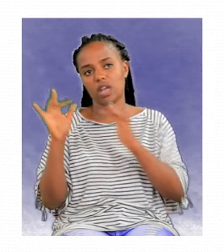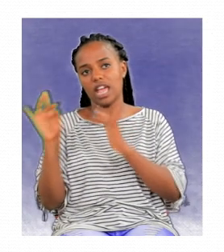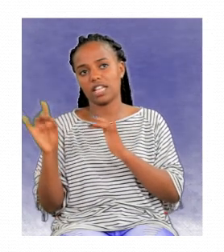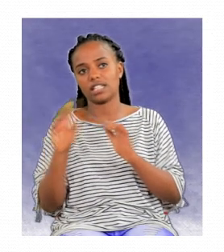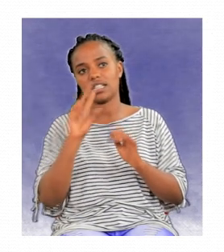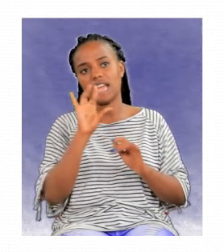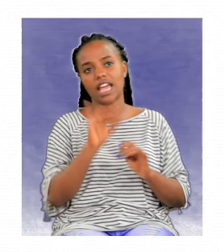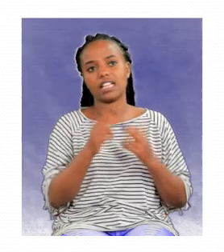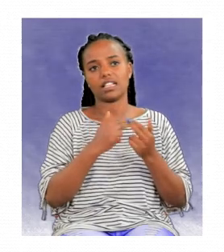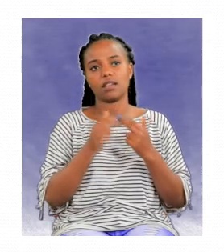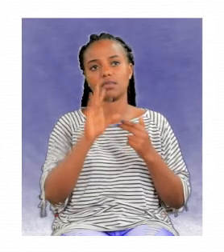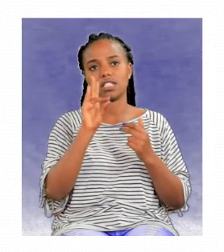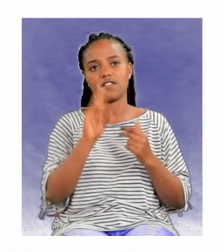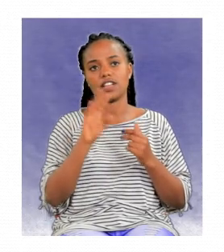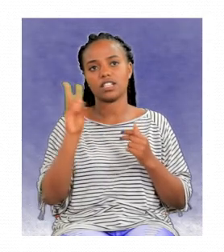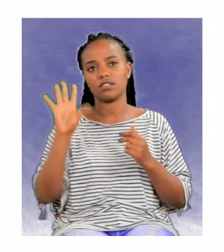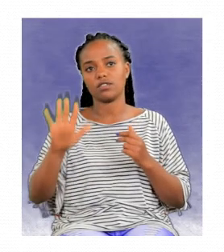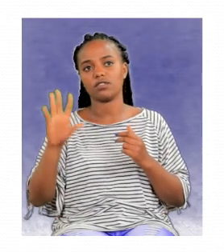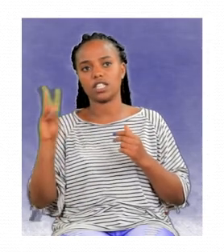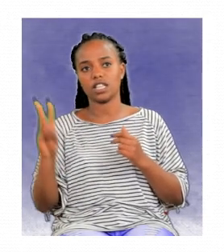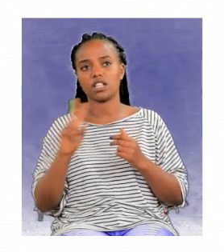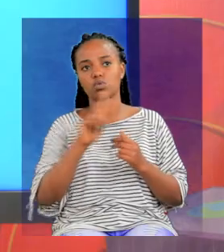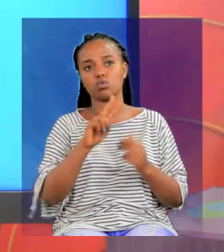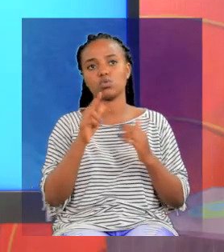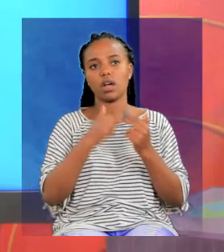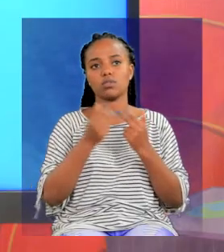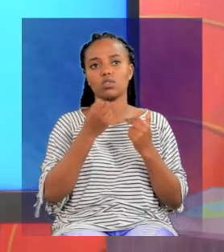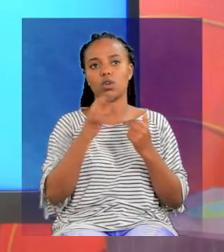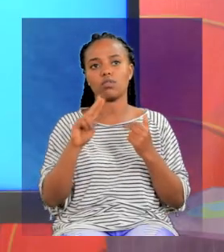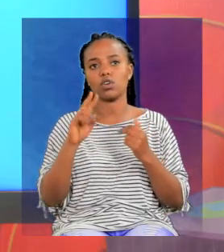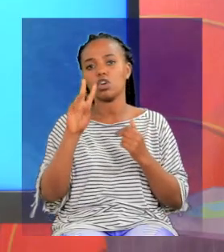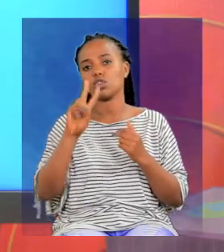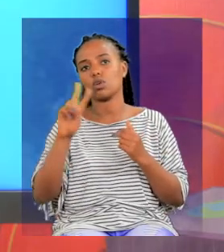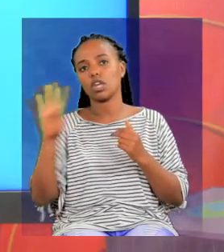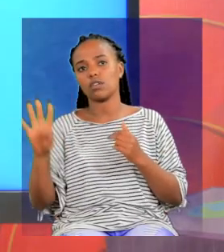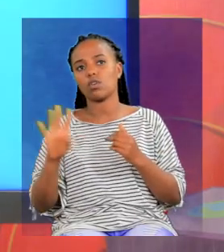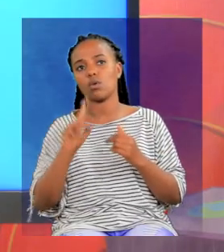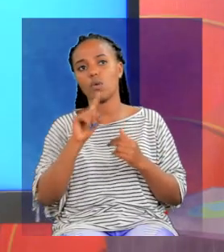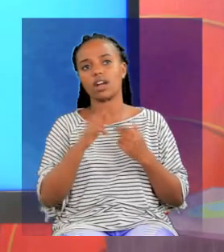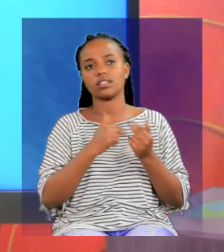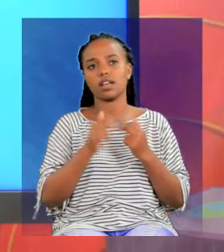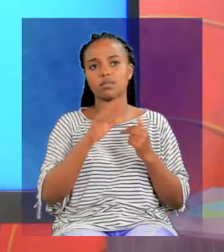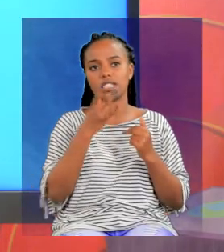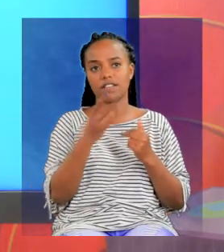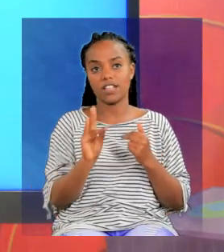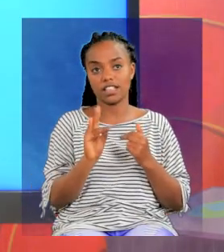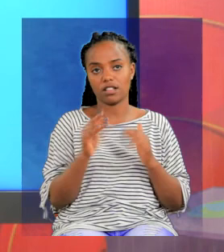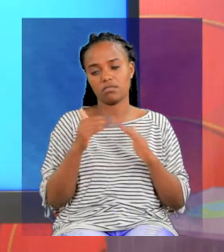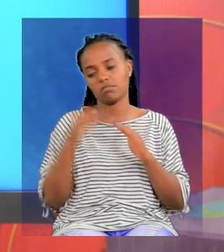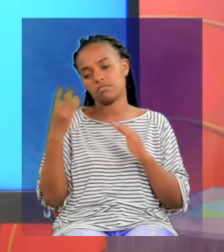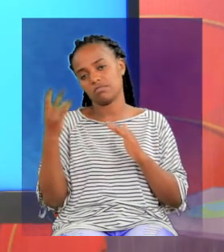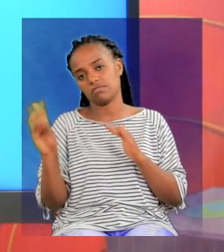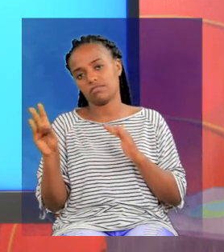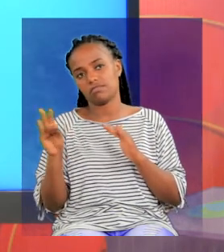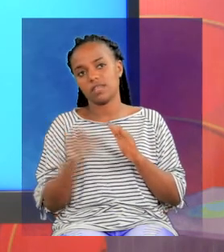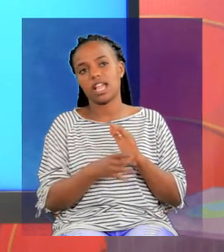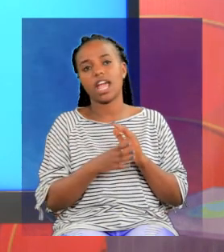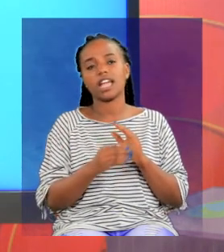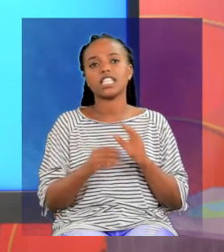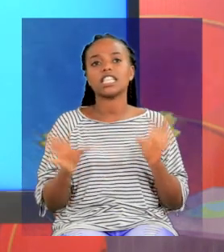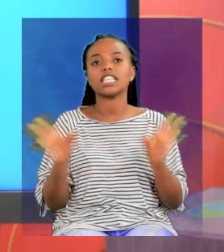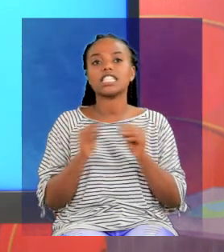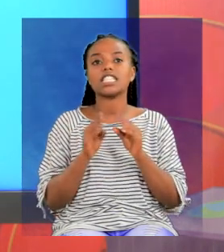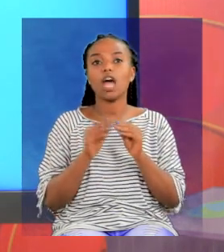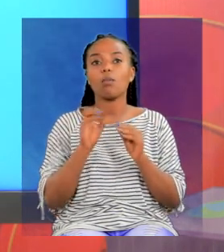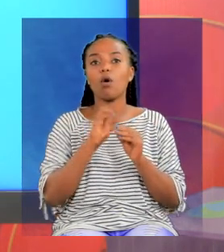7, 56. 2 times 12, 24. 1 times 17, 17. And the sum